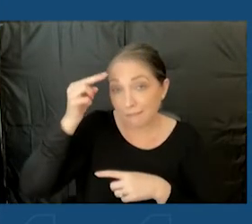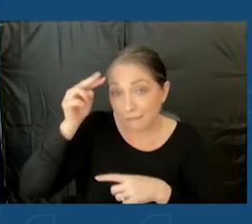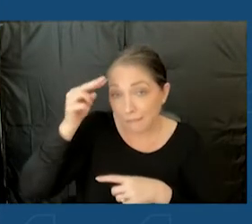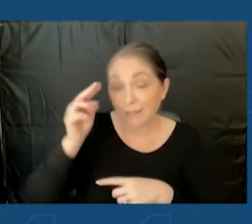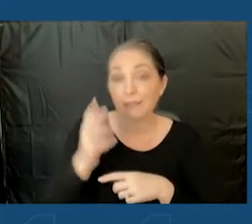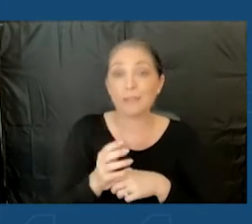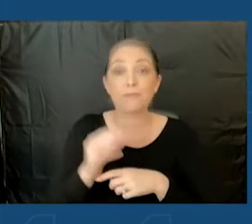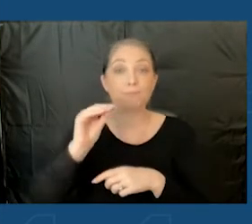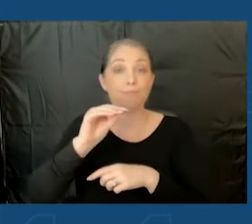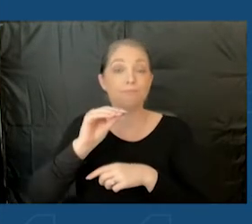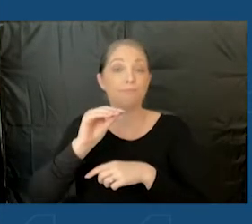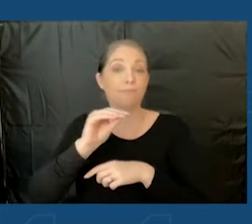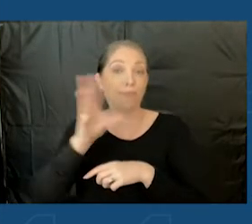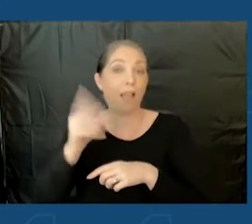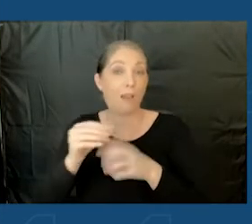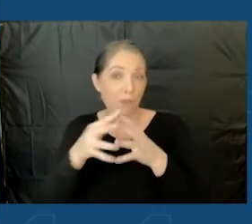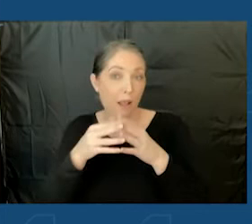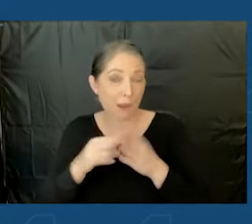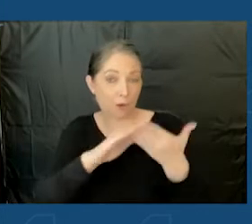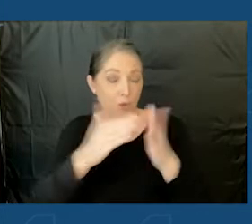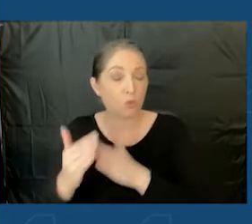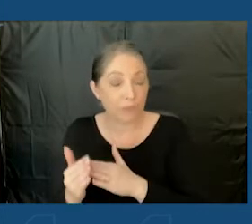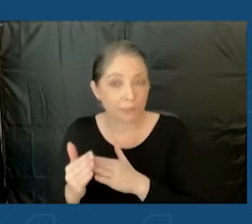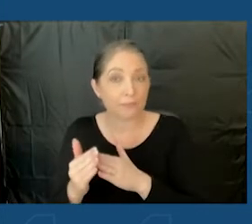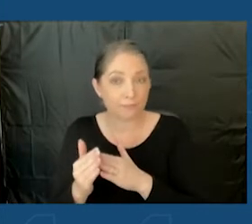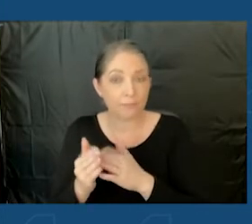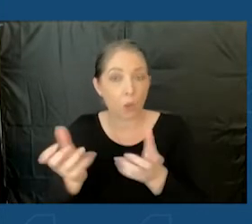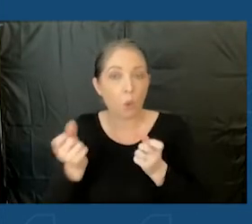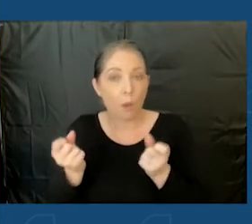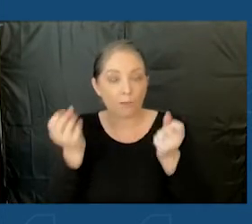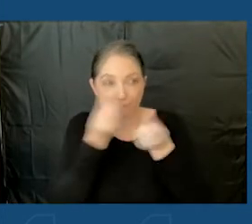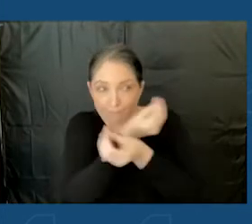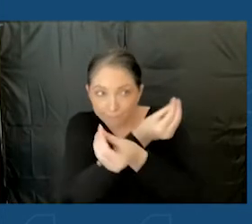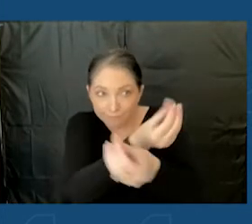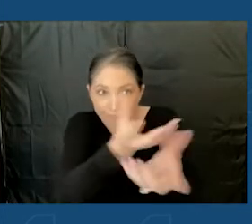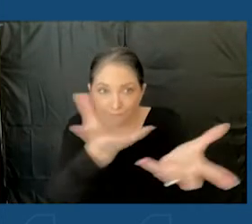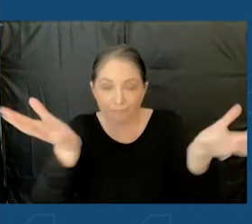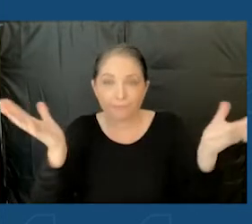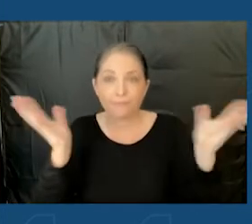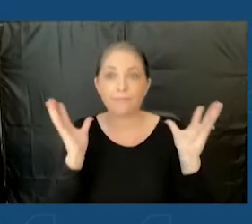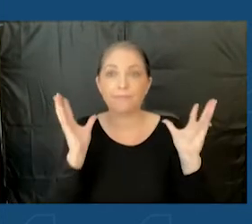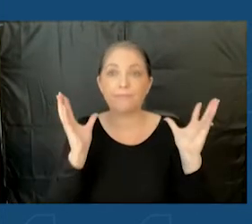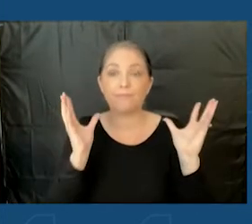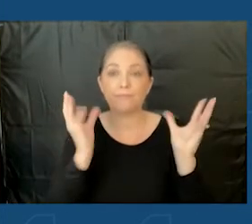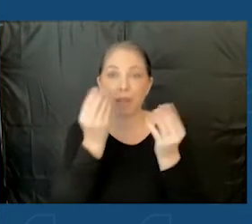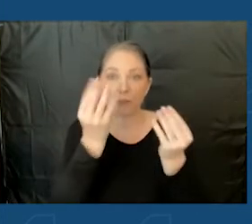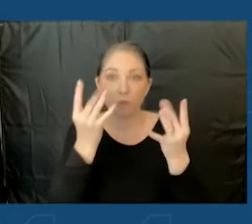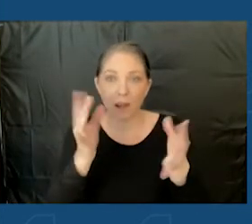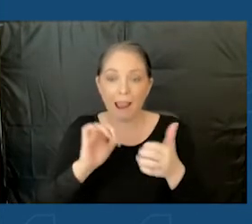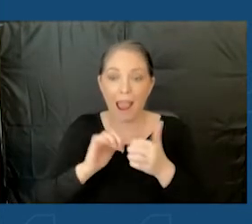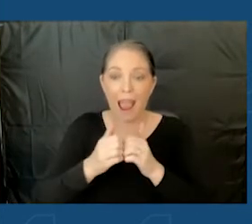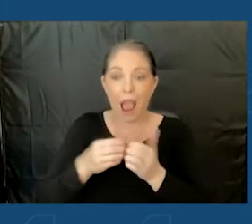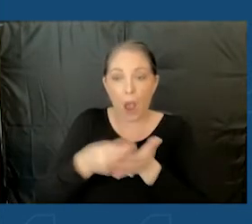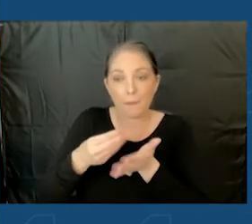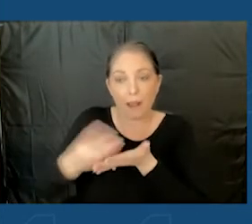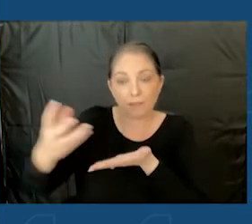get the information into the communities so they understand very simply how to make sure that they can secure this assistance.